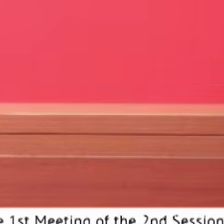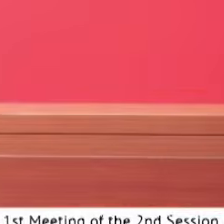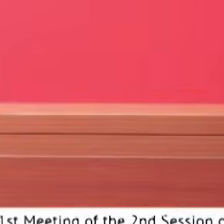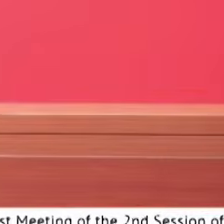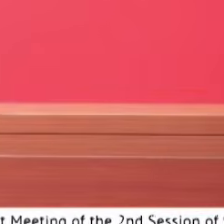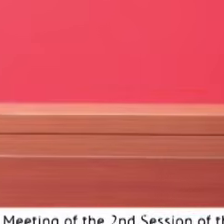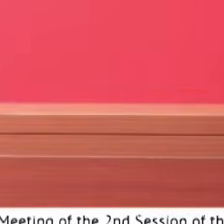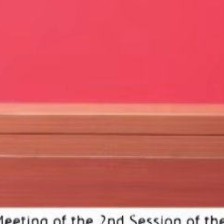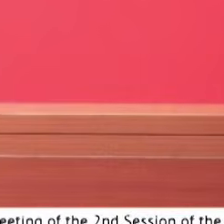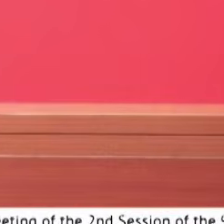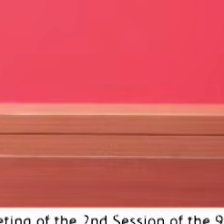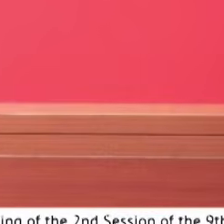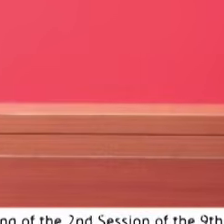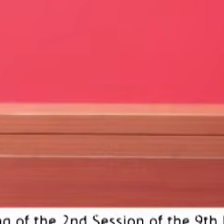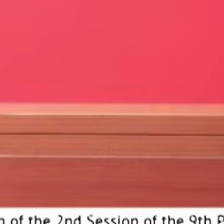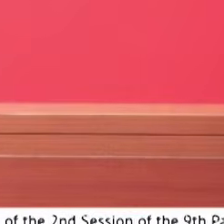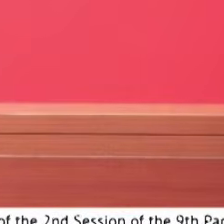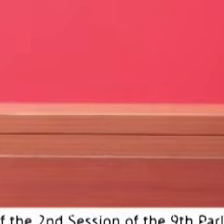About E.